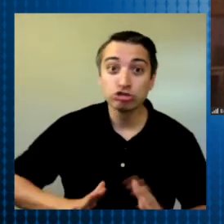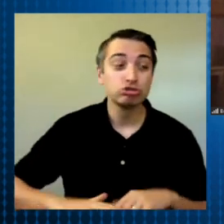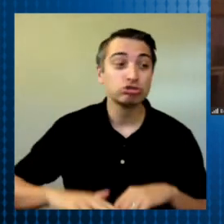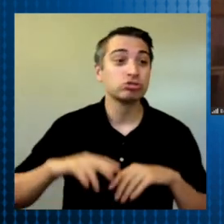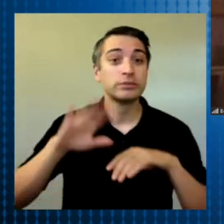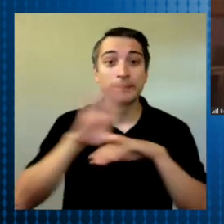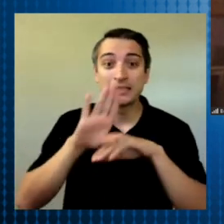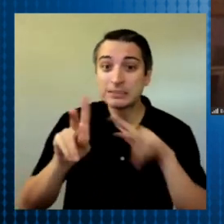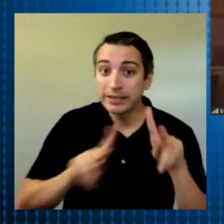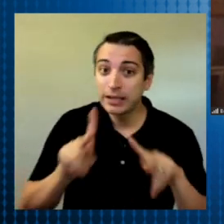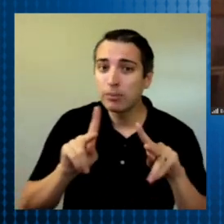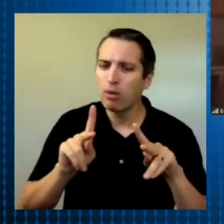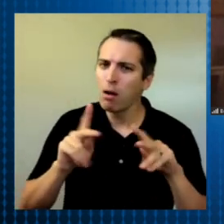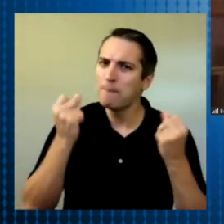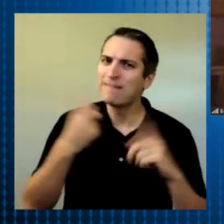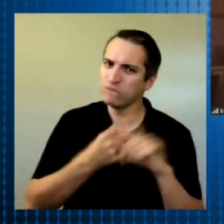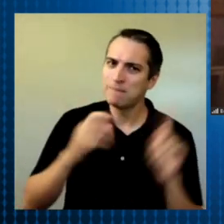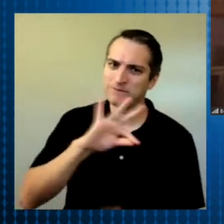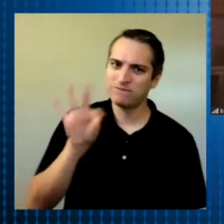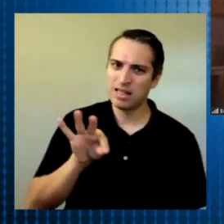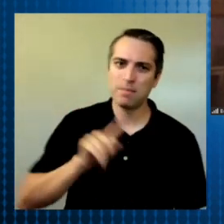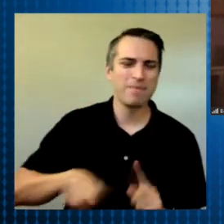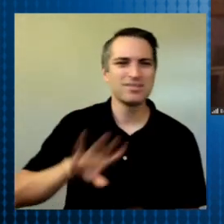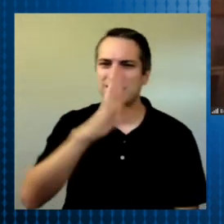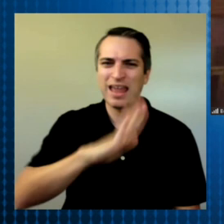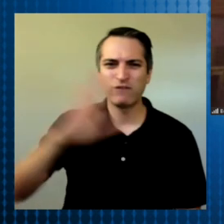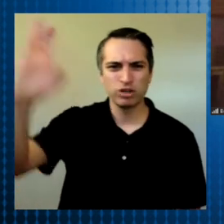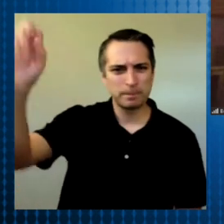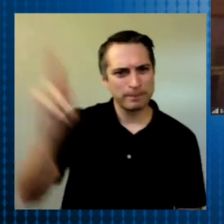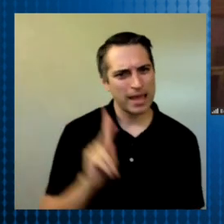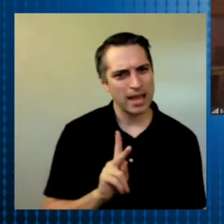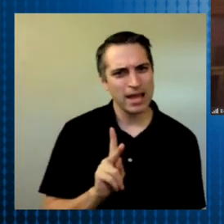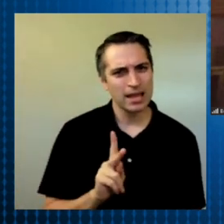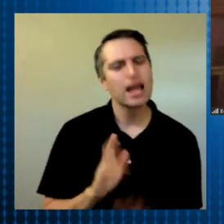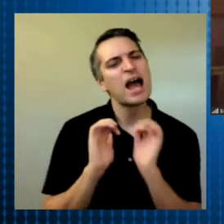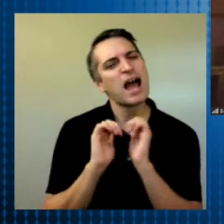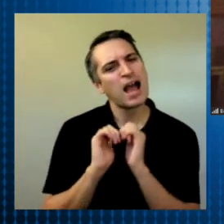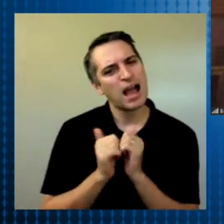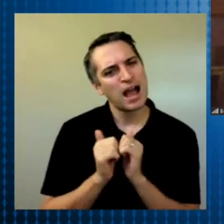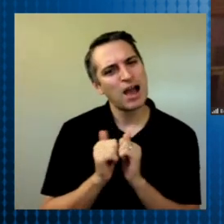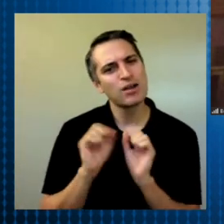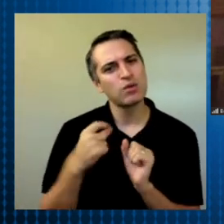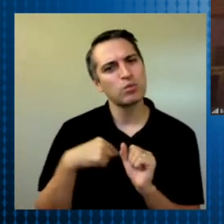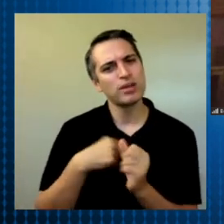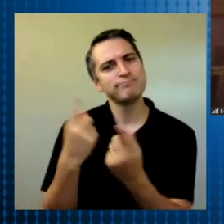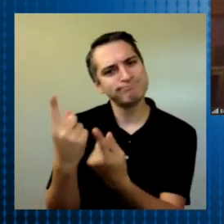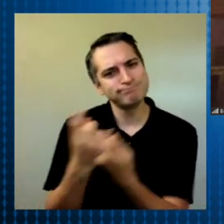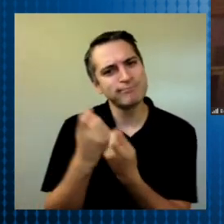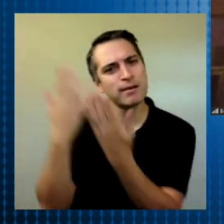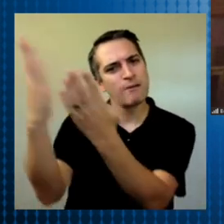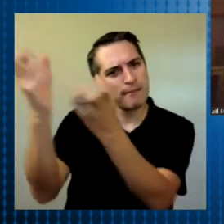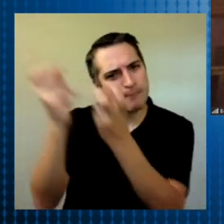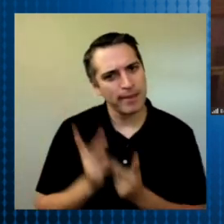you recommend as to what we can do to get them to come back and share their experiences and contributions with